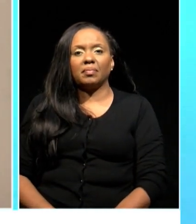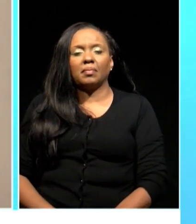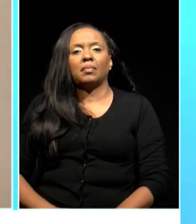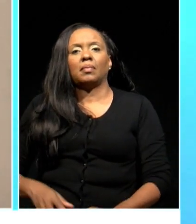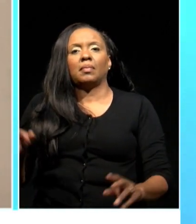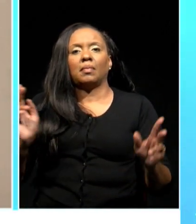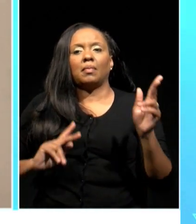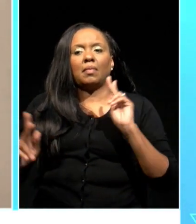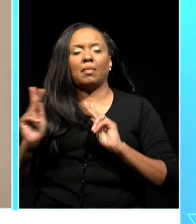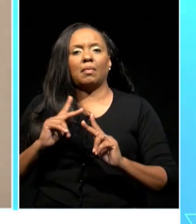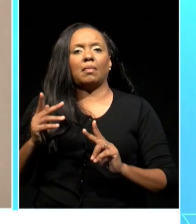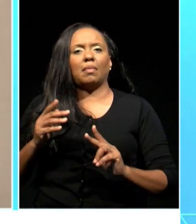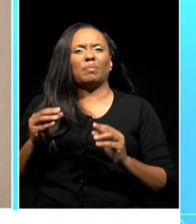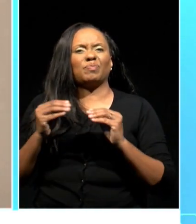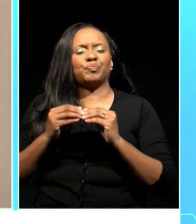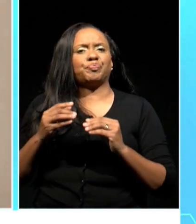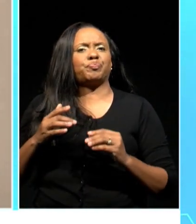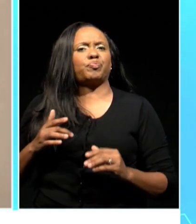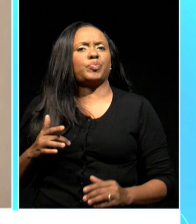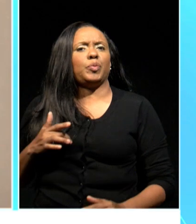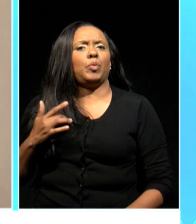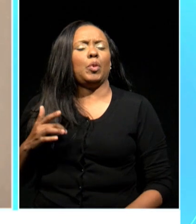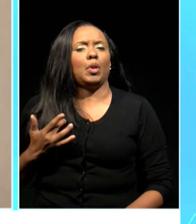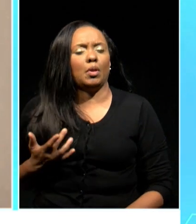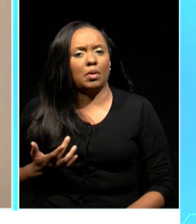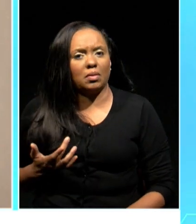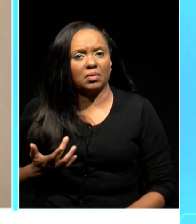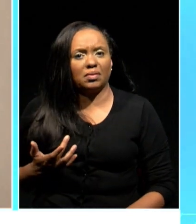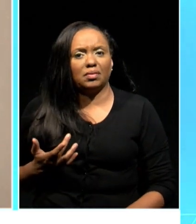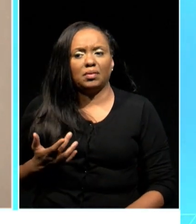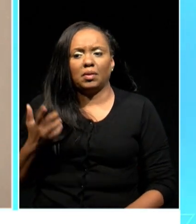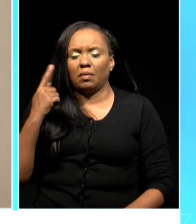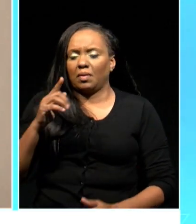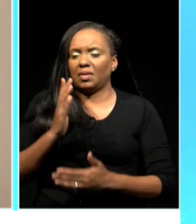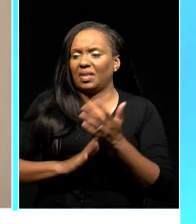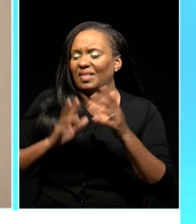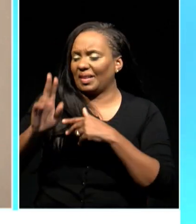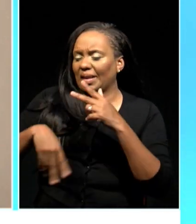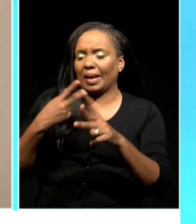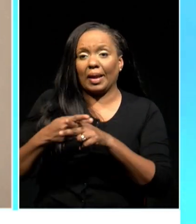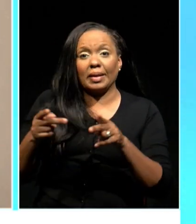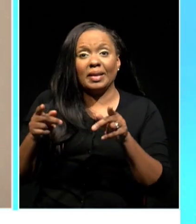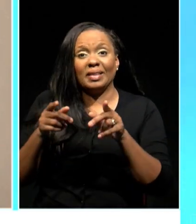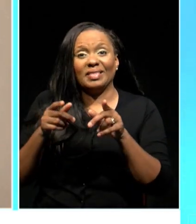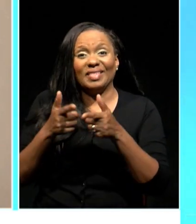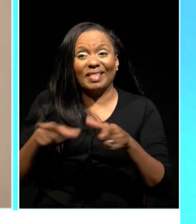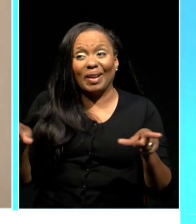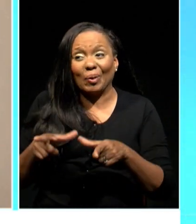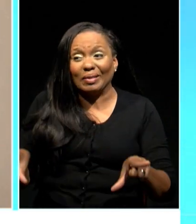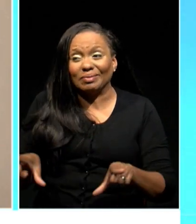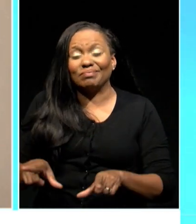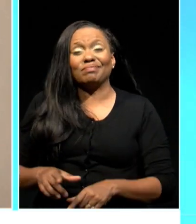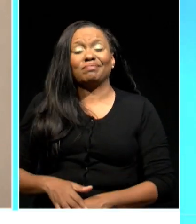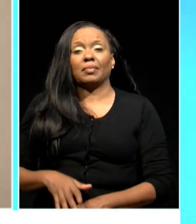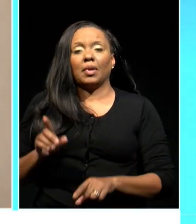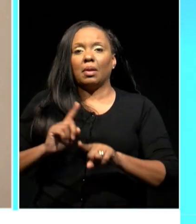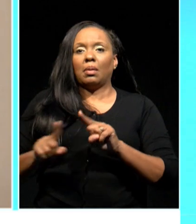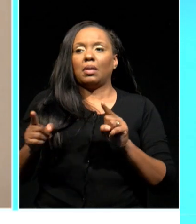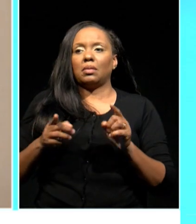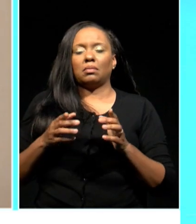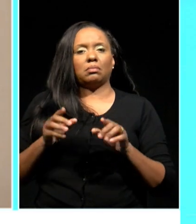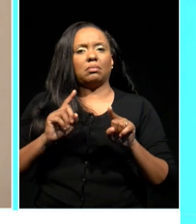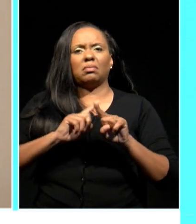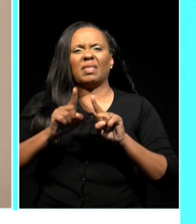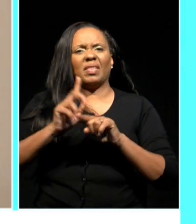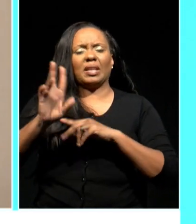You use the word sensitive demographic towards certain types of language and certain types of inferences. But again, there are many